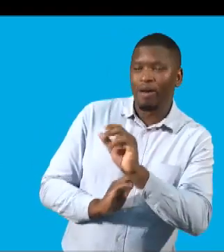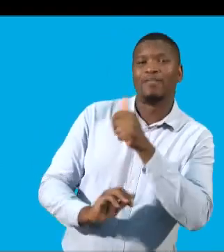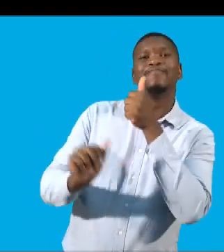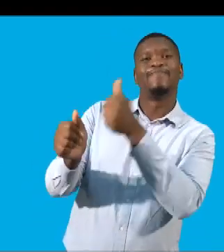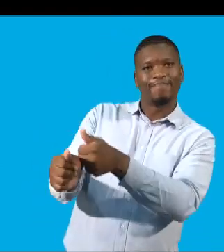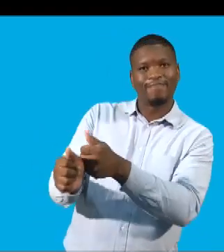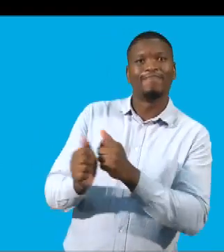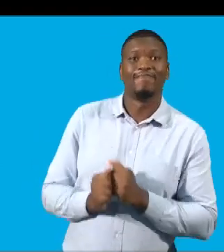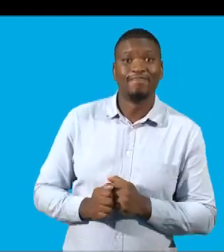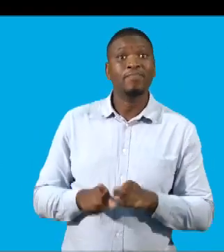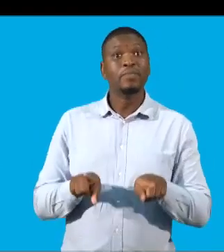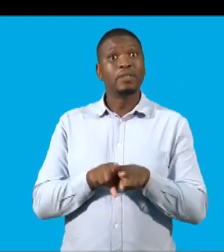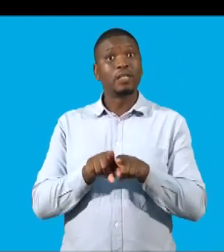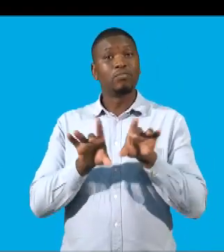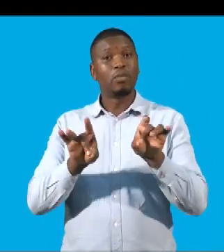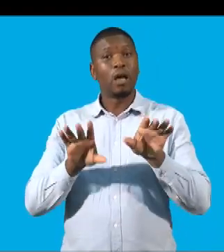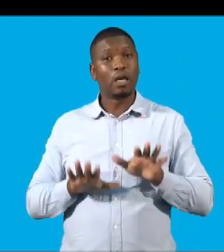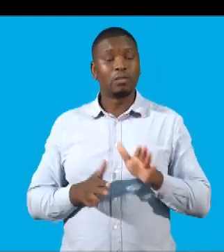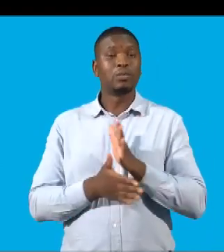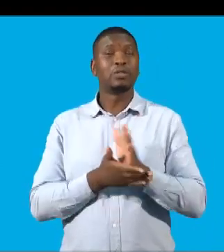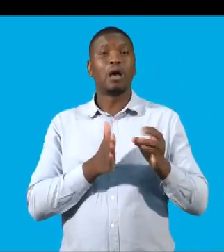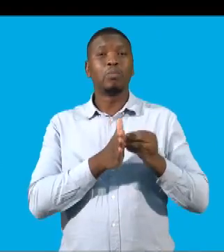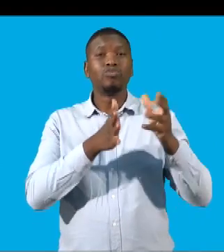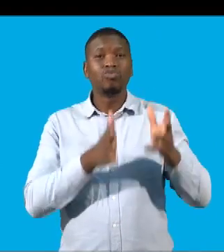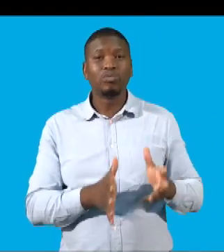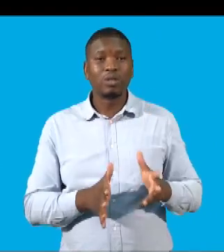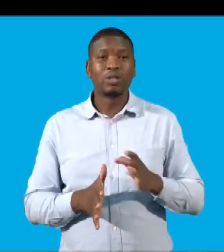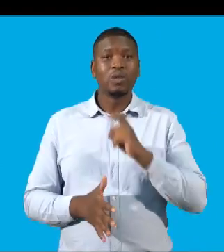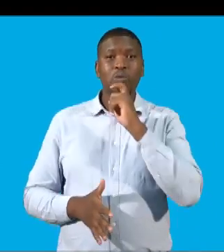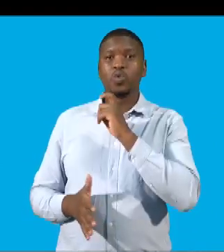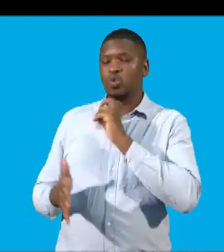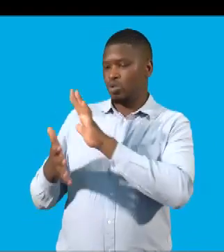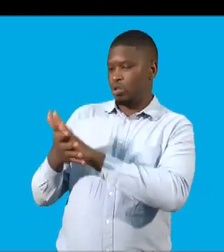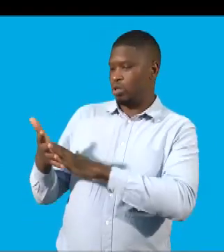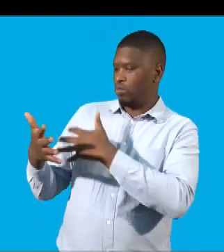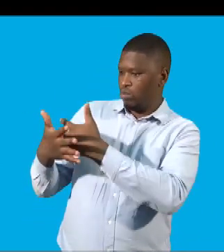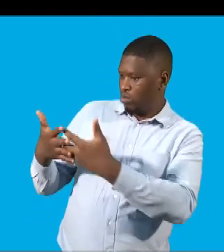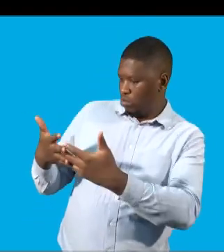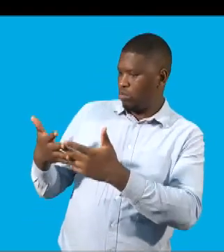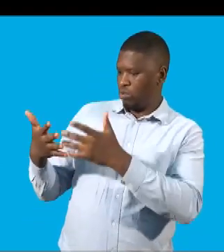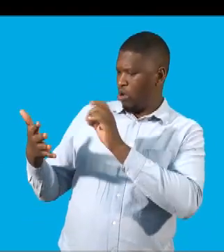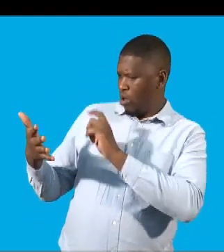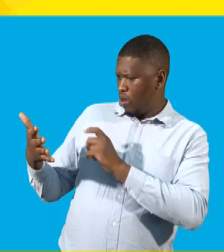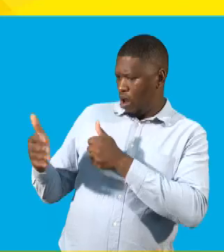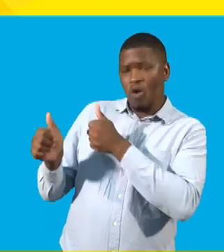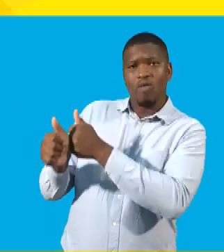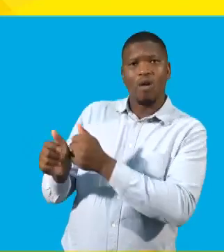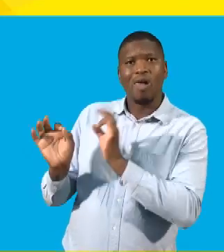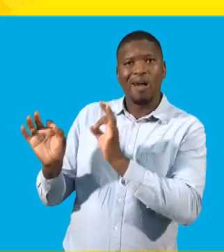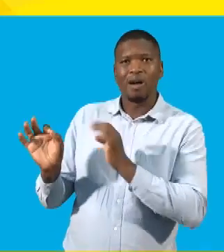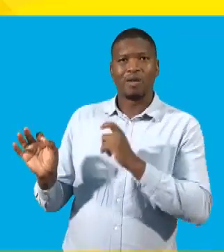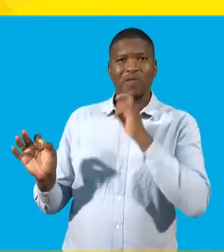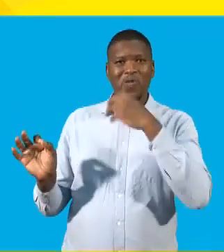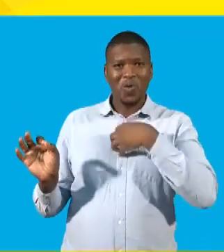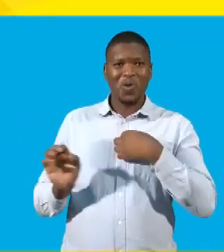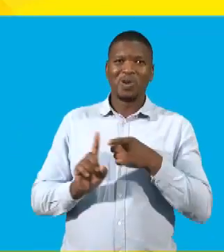it. And when it comes to the exam, learners do not use the formula sheet correctly. Make sure you get those formulas